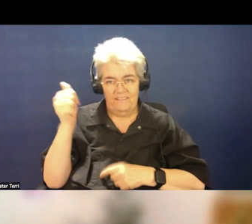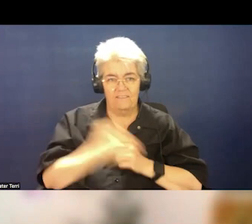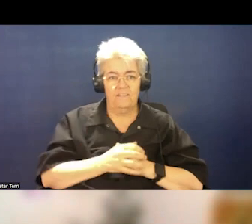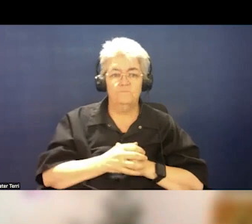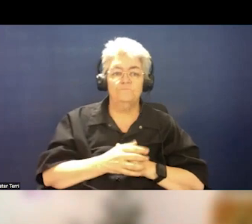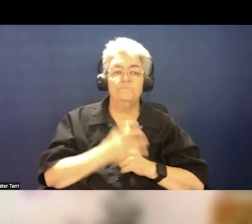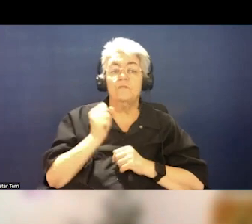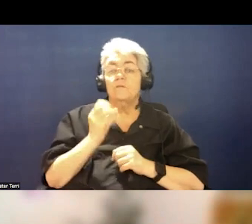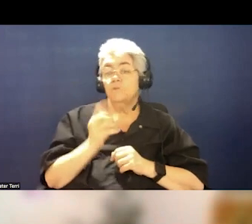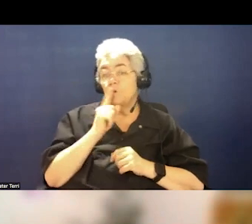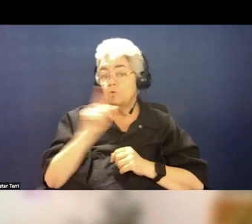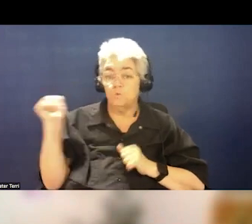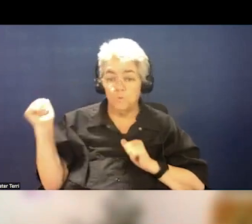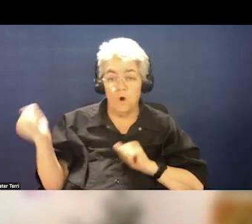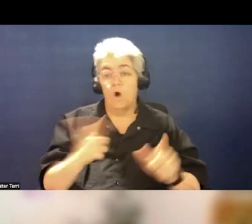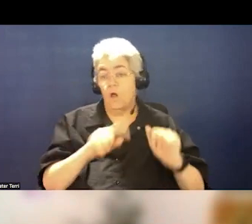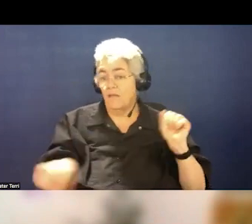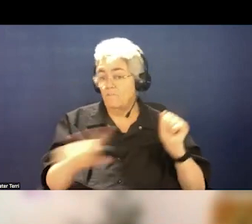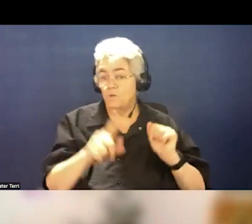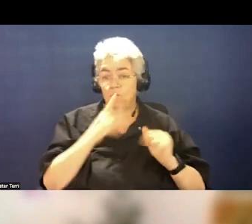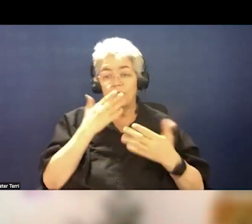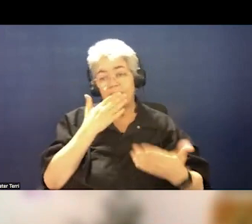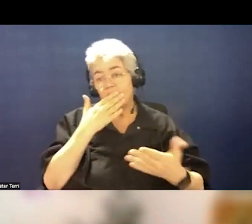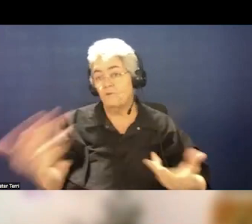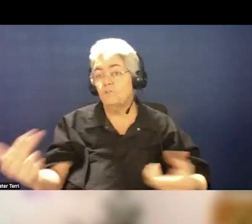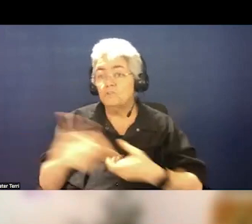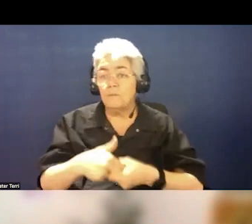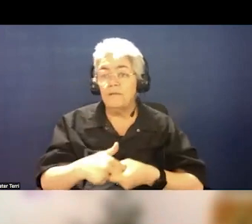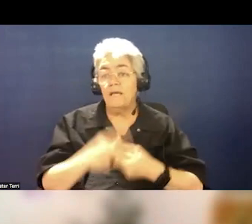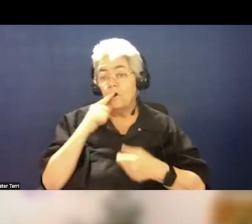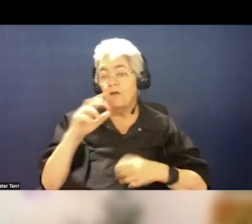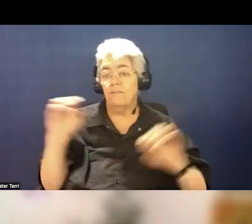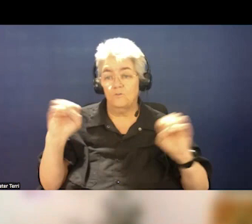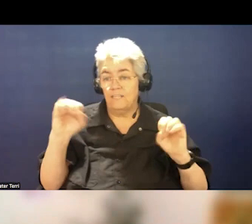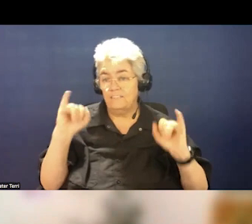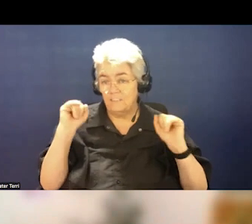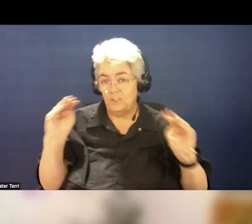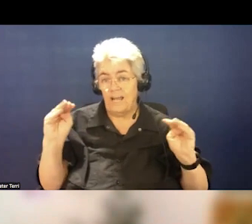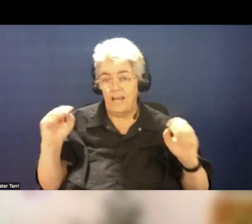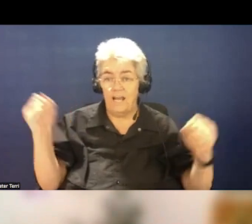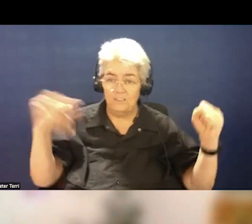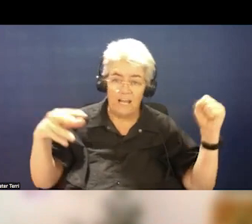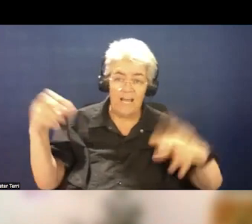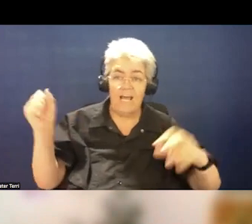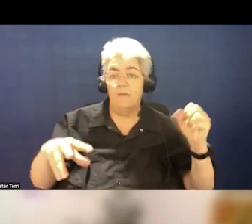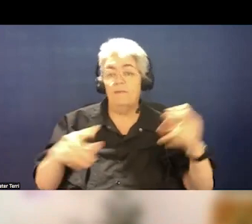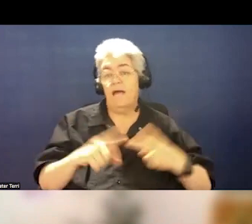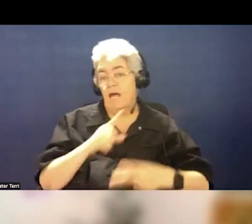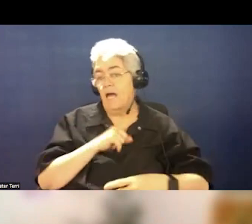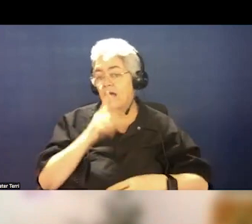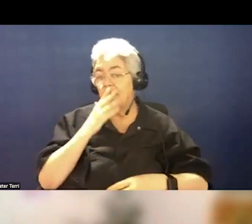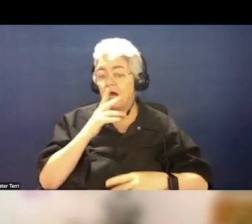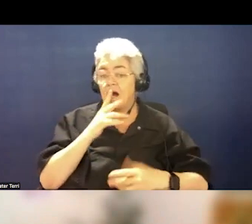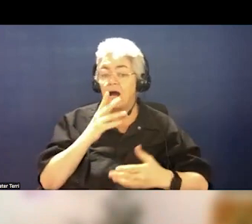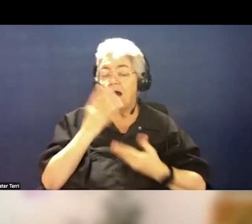of you, I thank you so much for connecting with us on this Crisis Jam. And I do want to wish each and every one of you